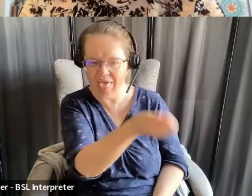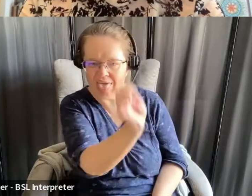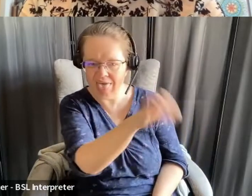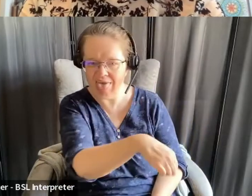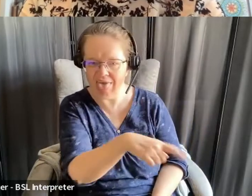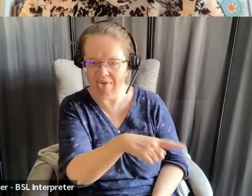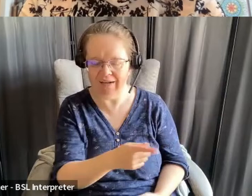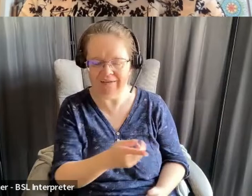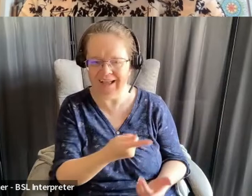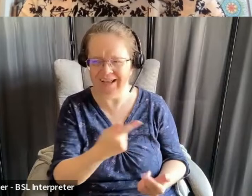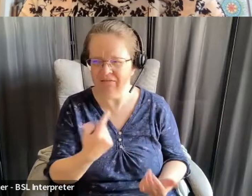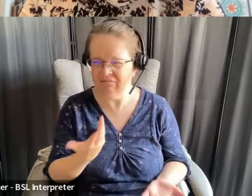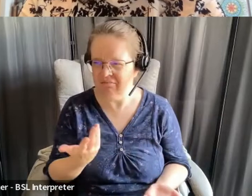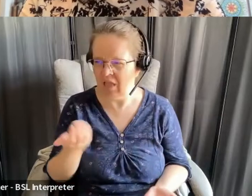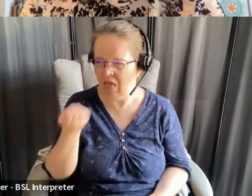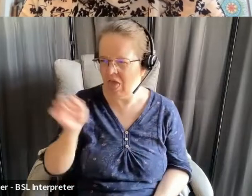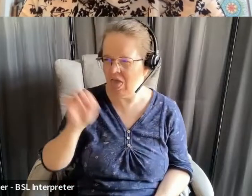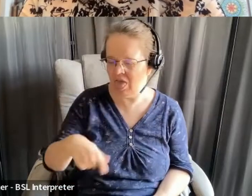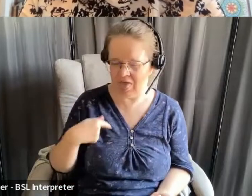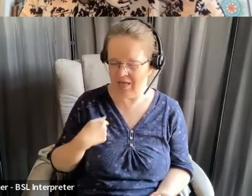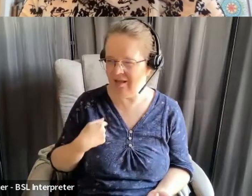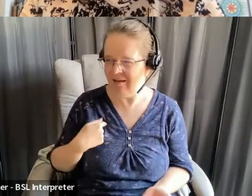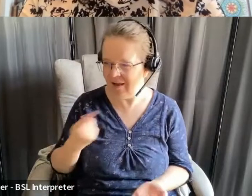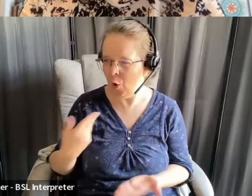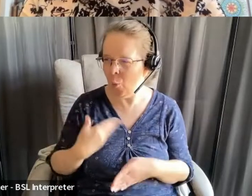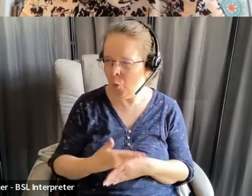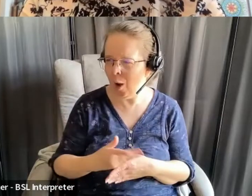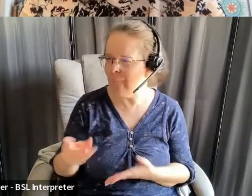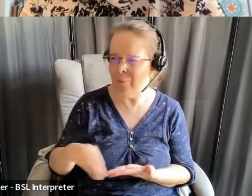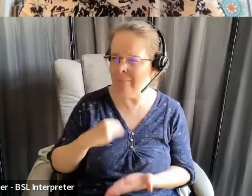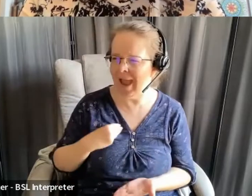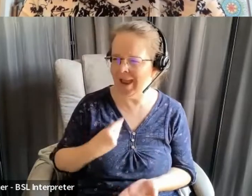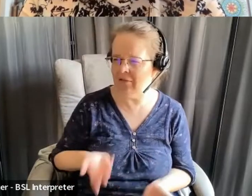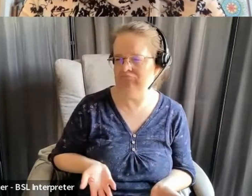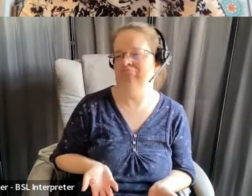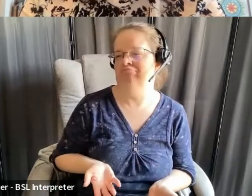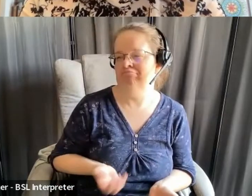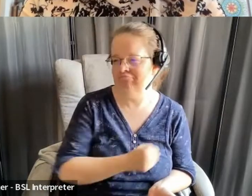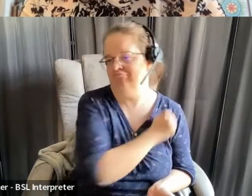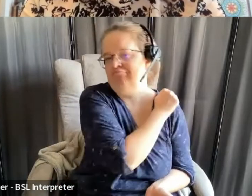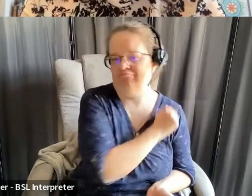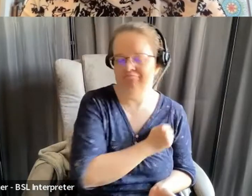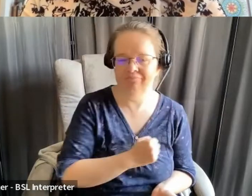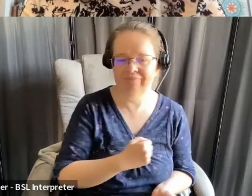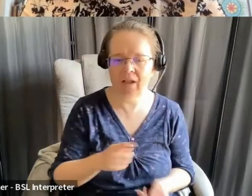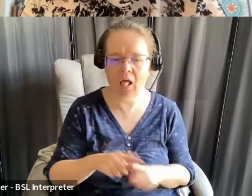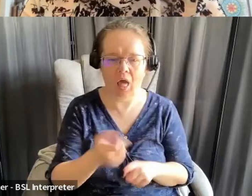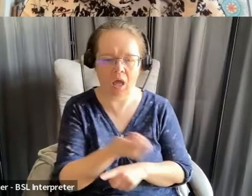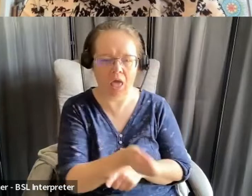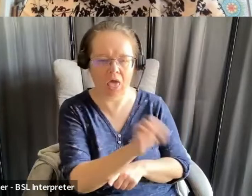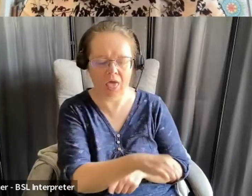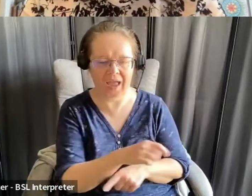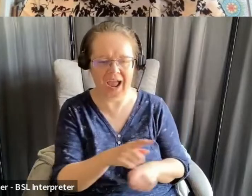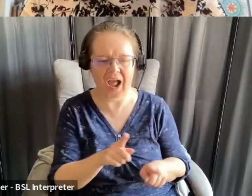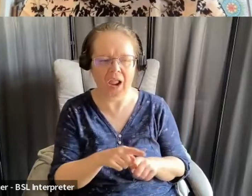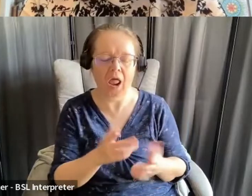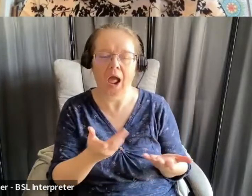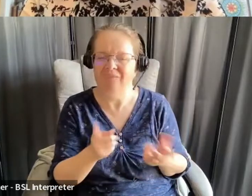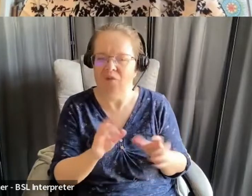you're offering your labour, but you're not being paid for it. You don't get any kind of real reward from it, materially